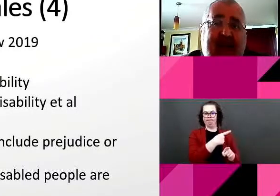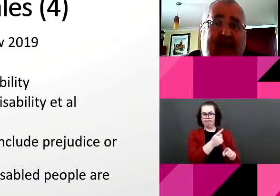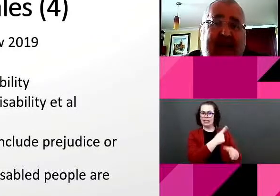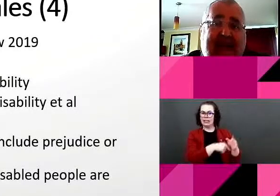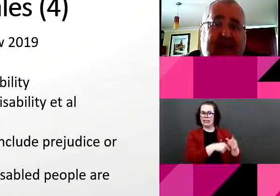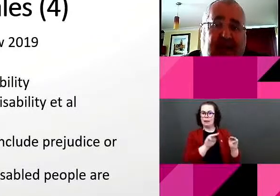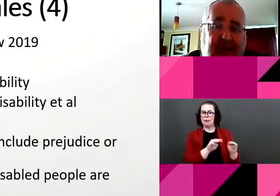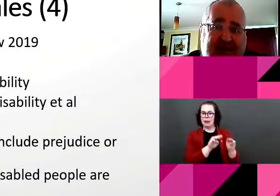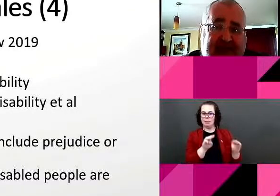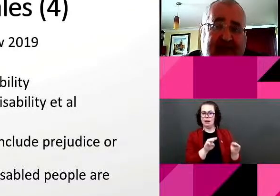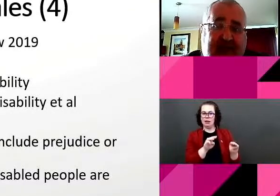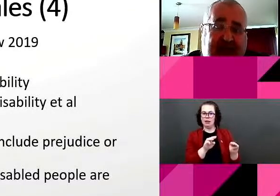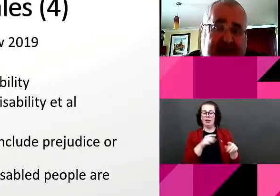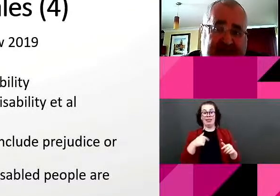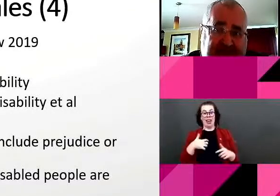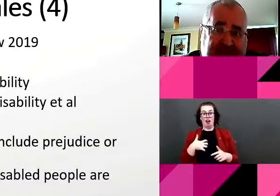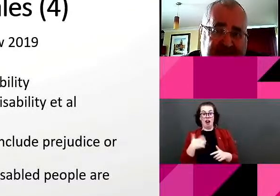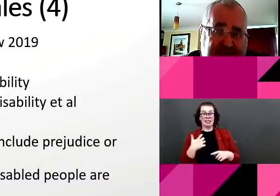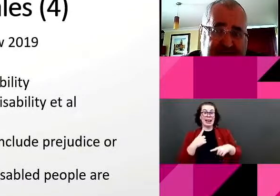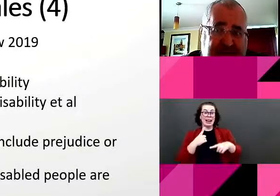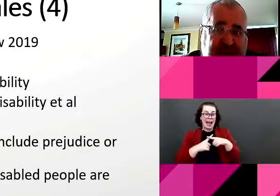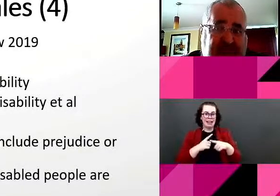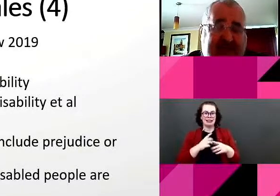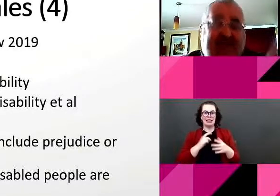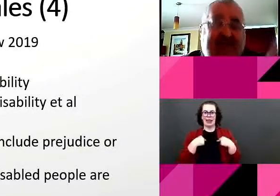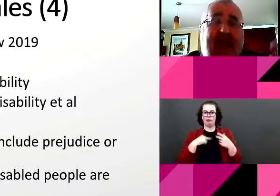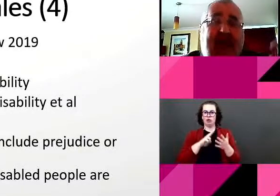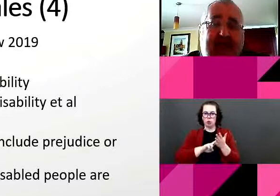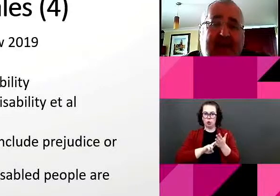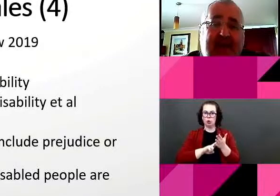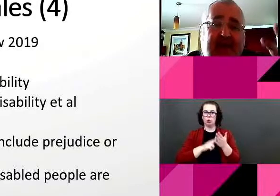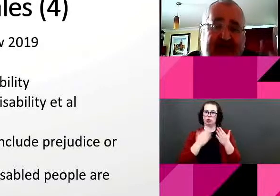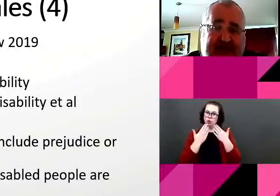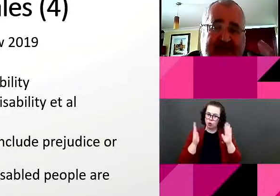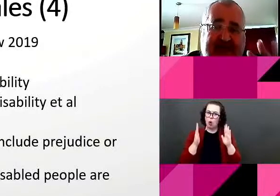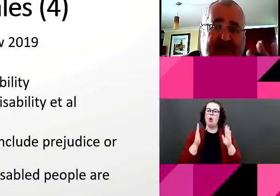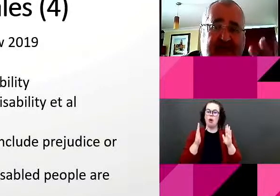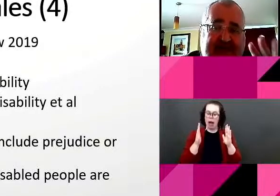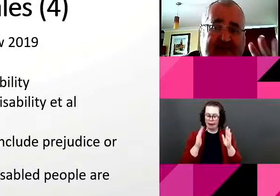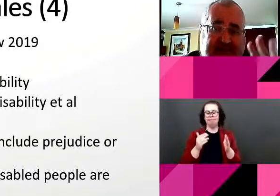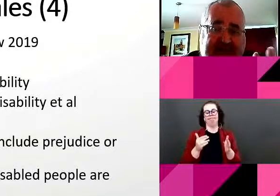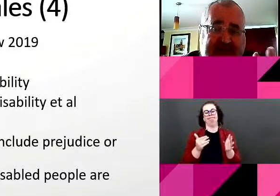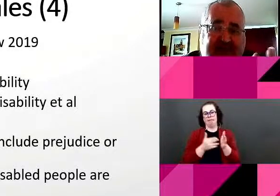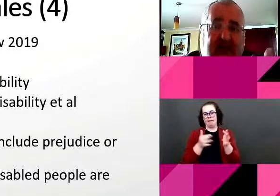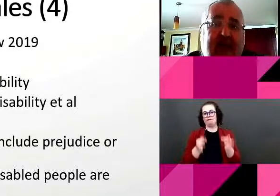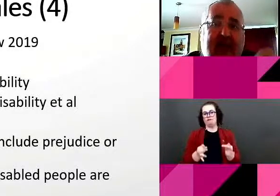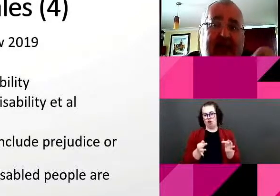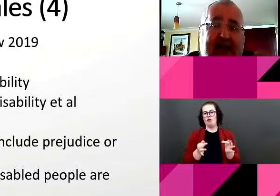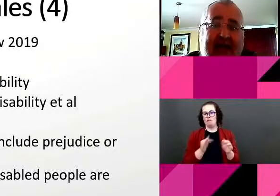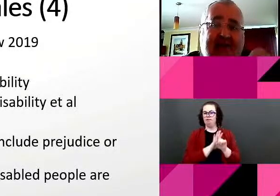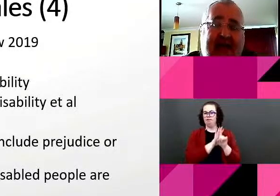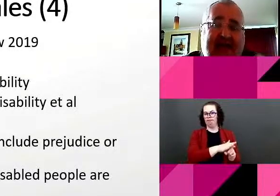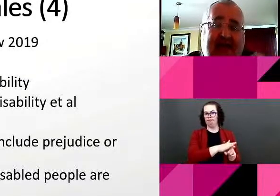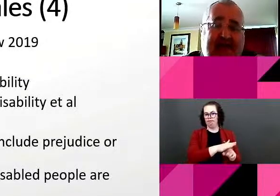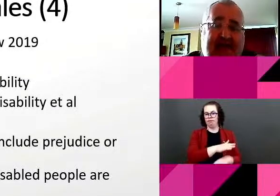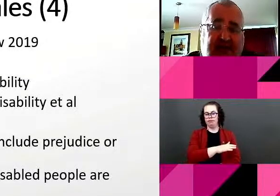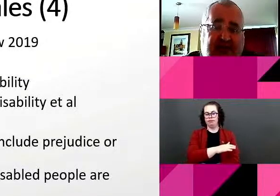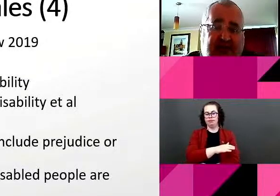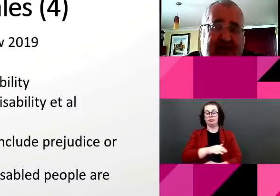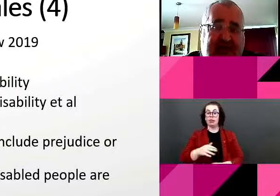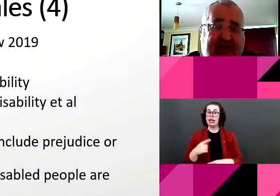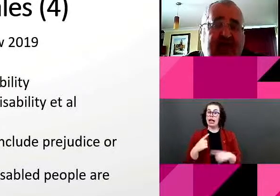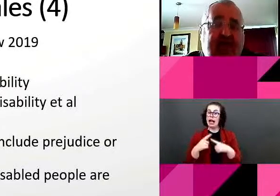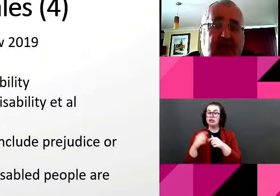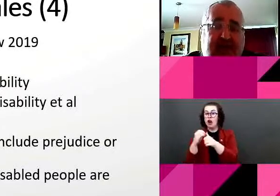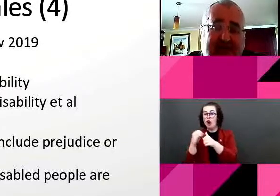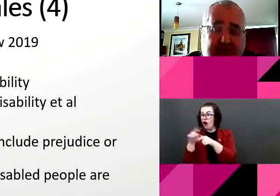hostility at the point of the perpetration of the offence. And many of the cases that were successful had that